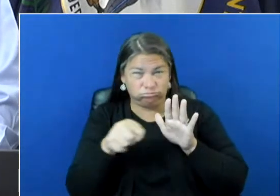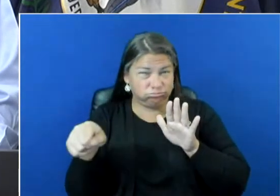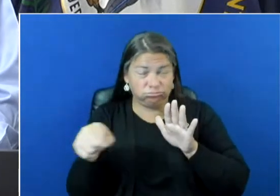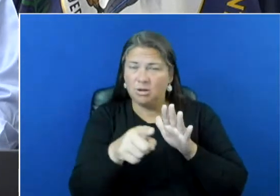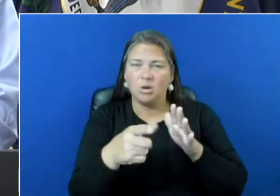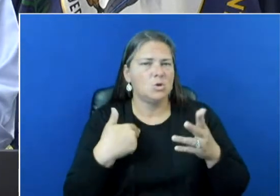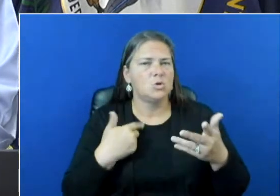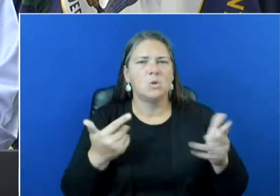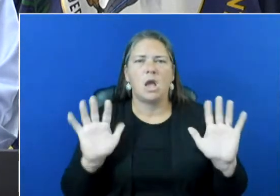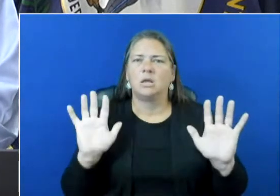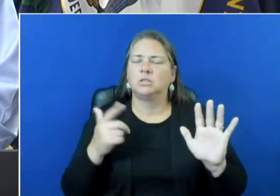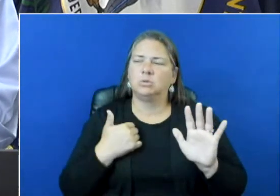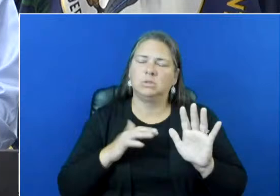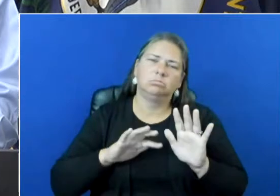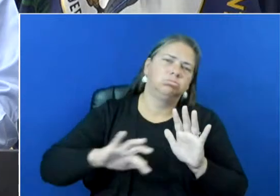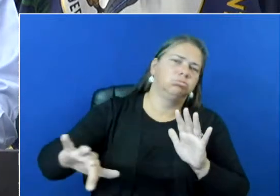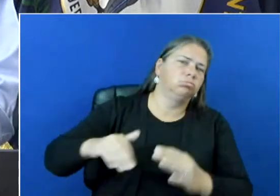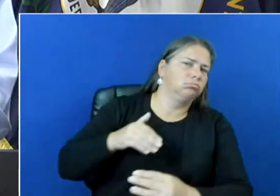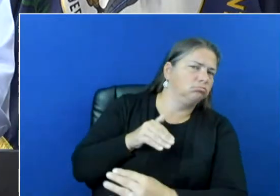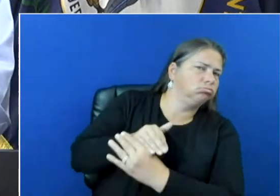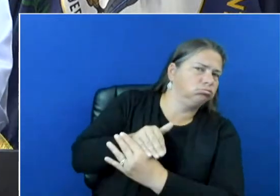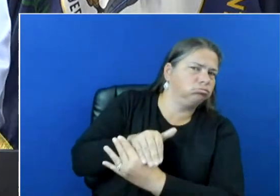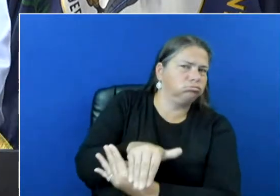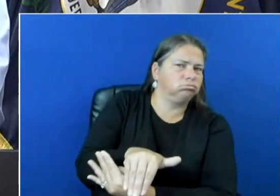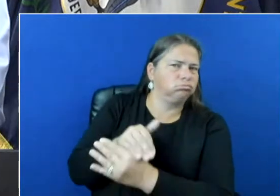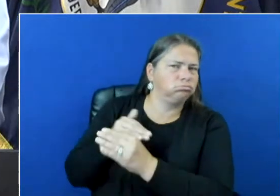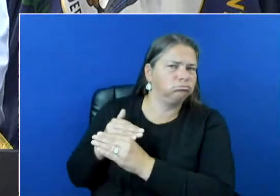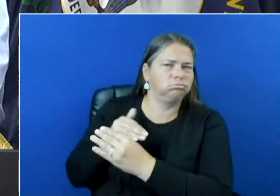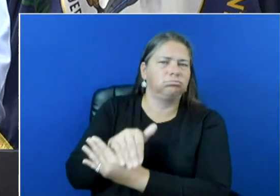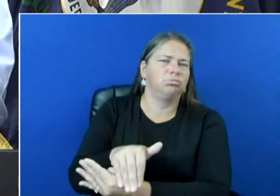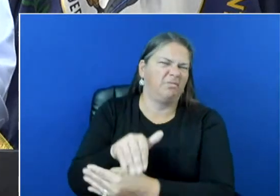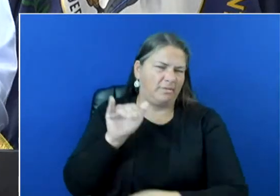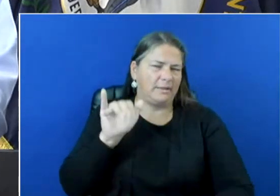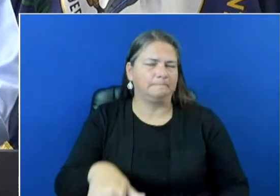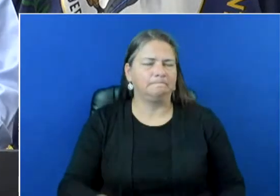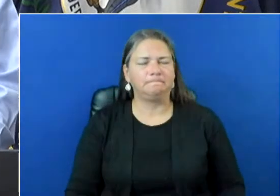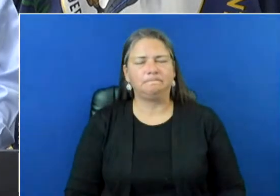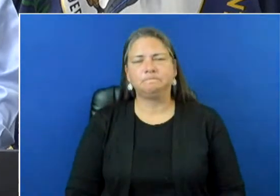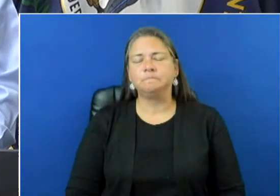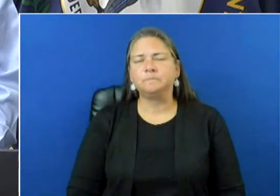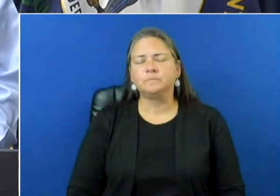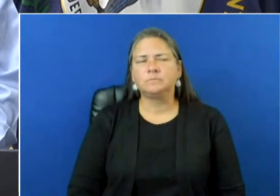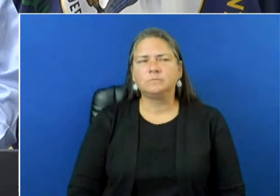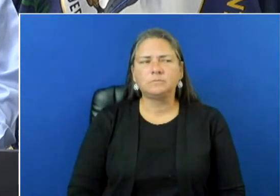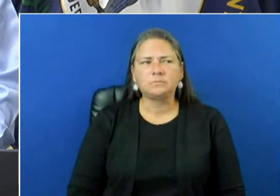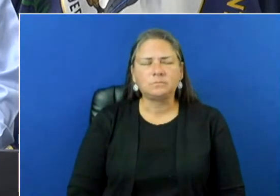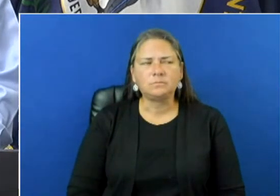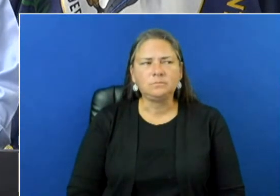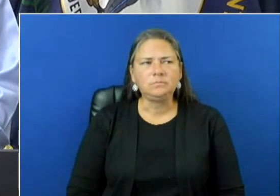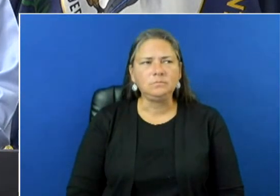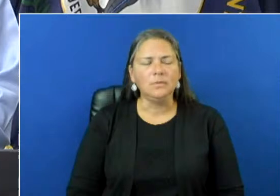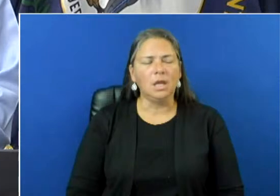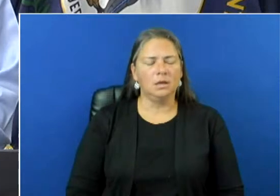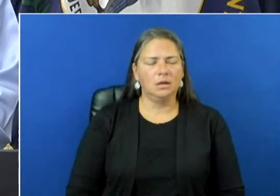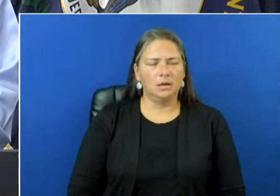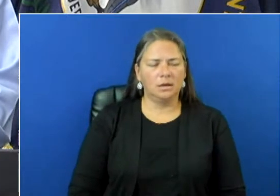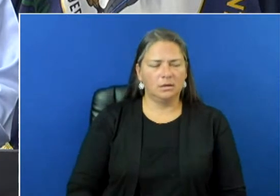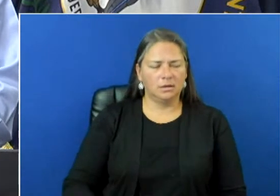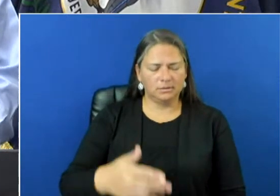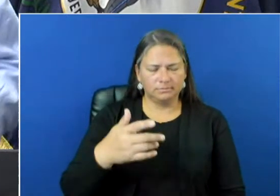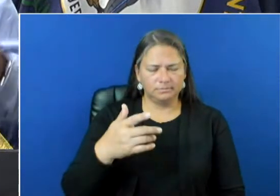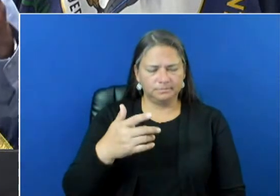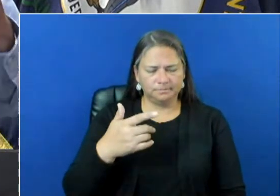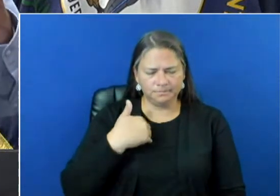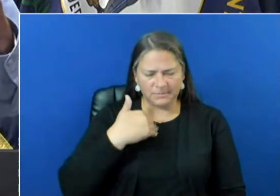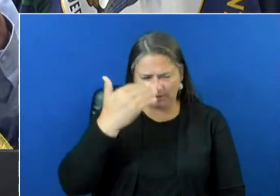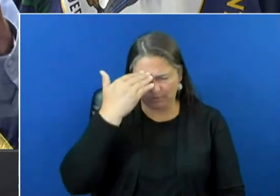taking steps to make sure that we can do so. I know that there's a number of other things